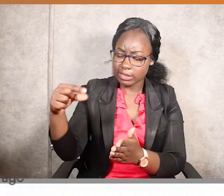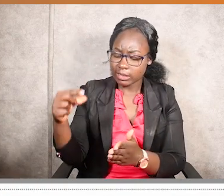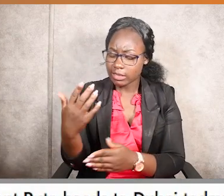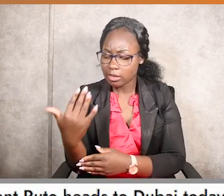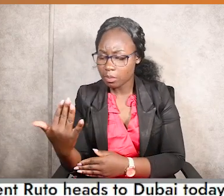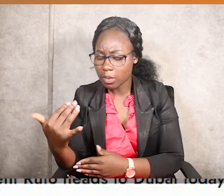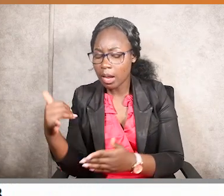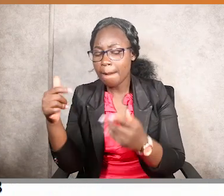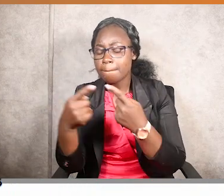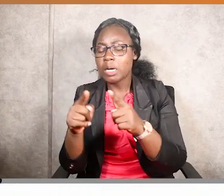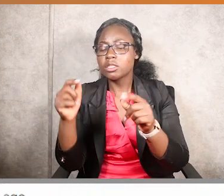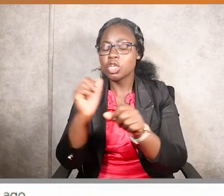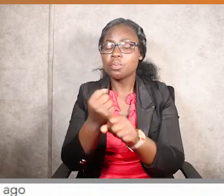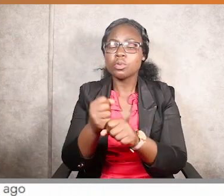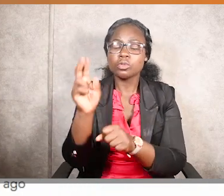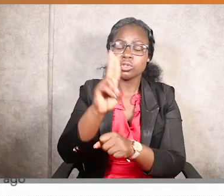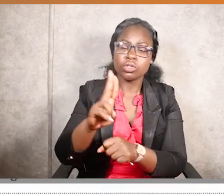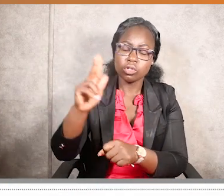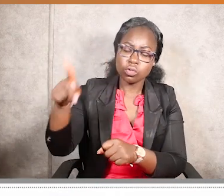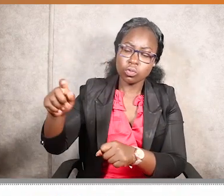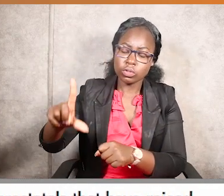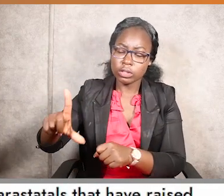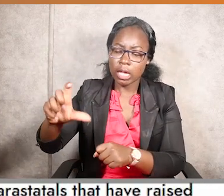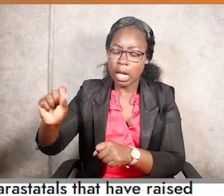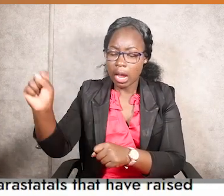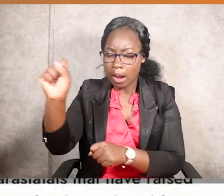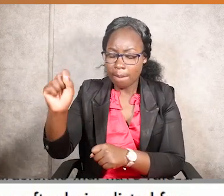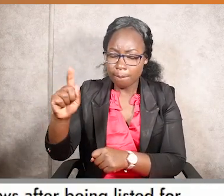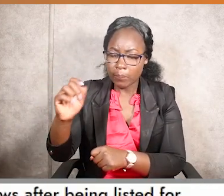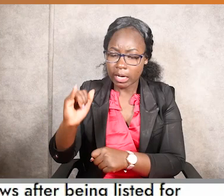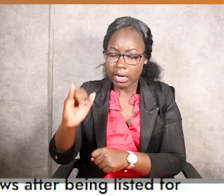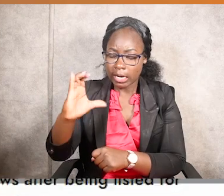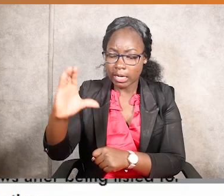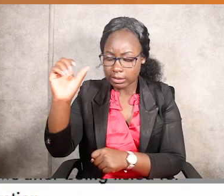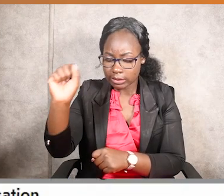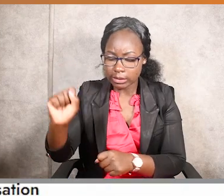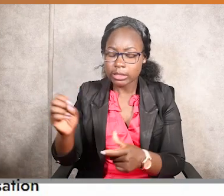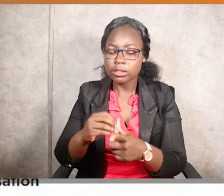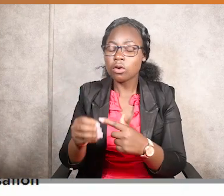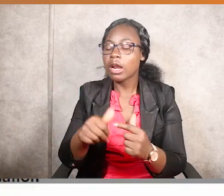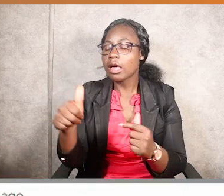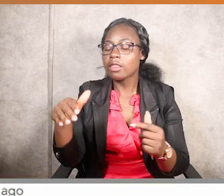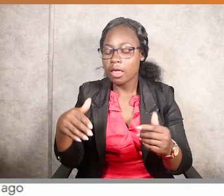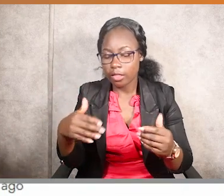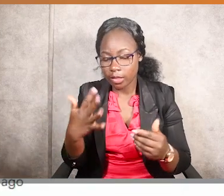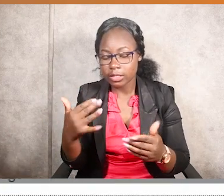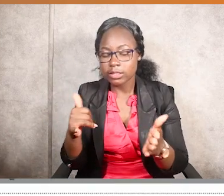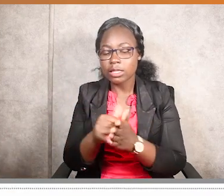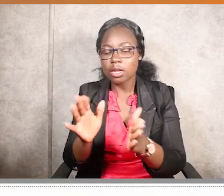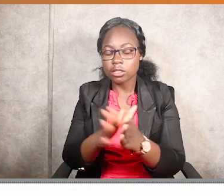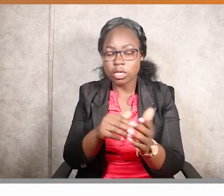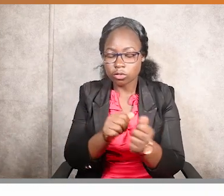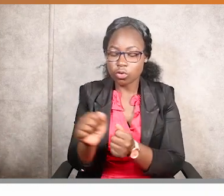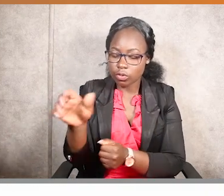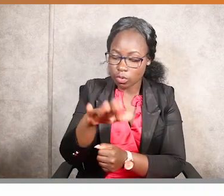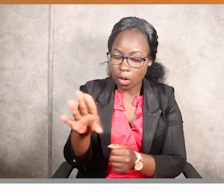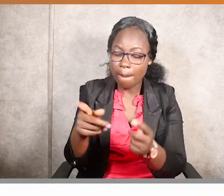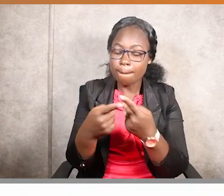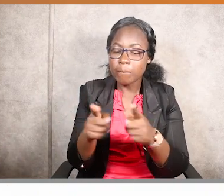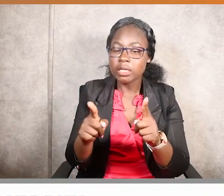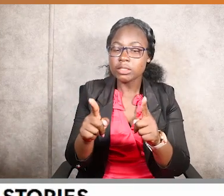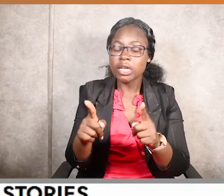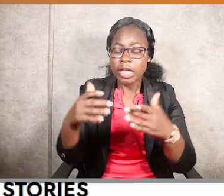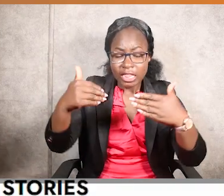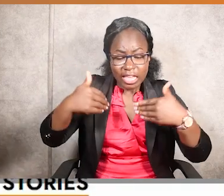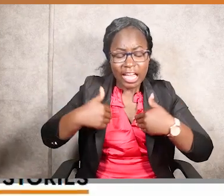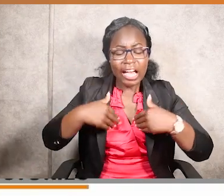doesn't use plastics, that doesn't use some of those items that pollute the environment. And trust you, they earned quite a lot of